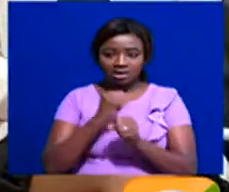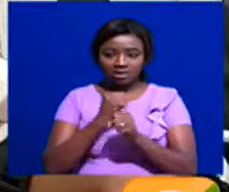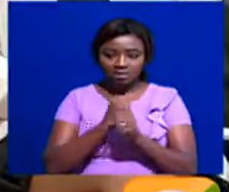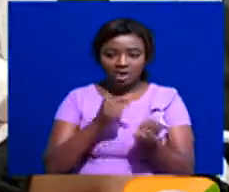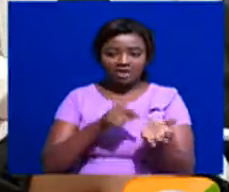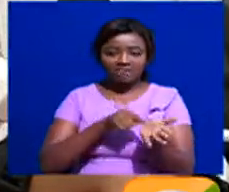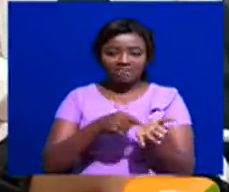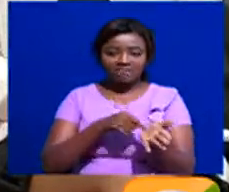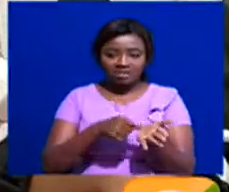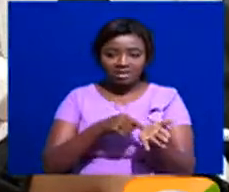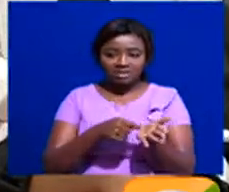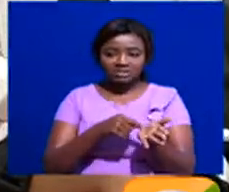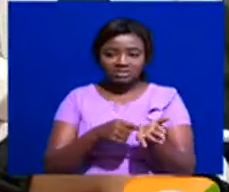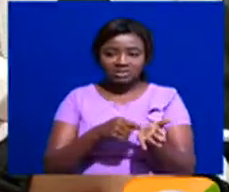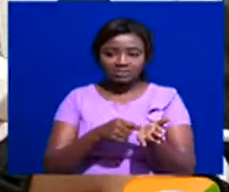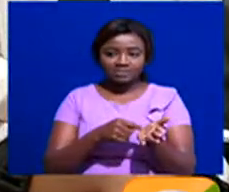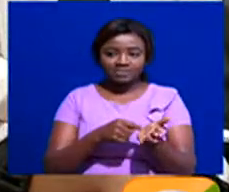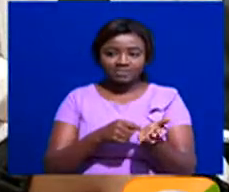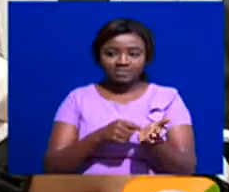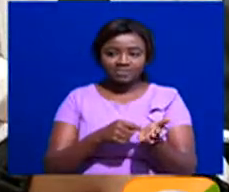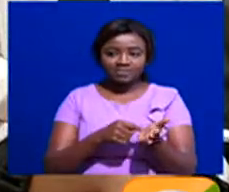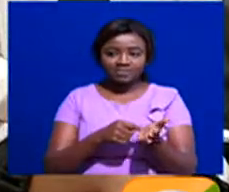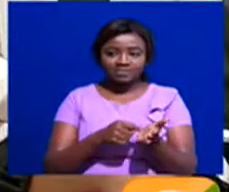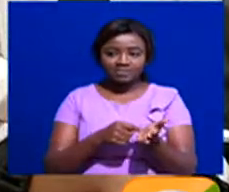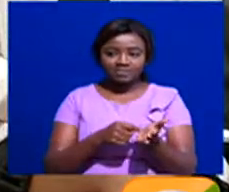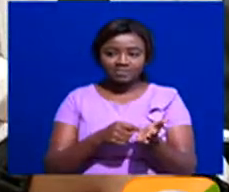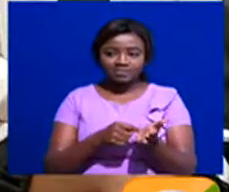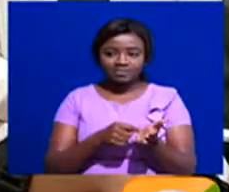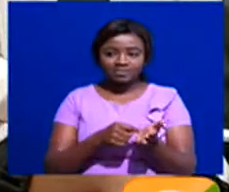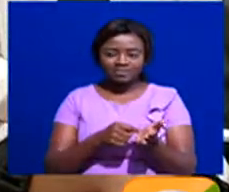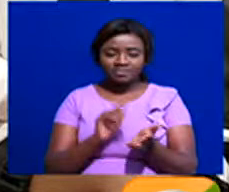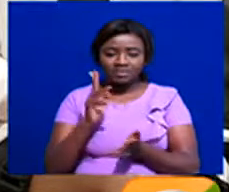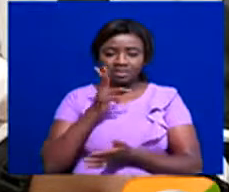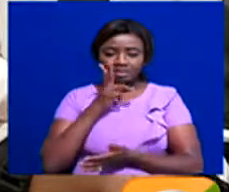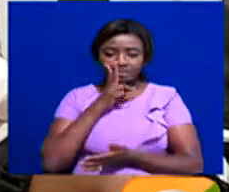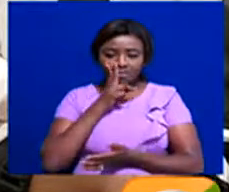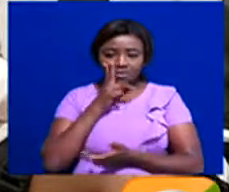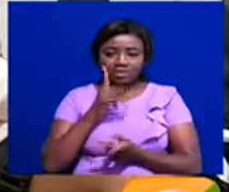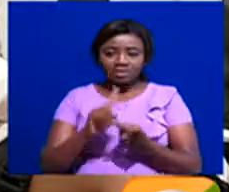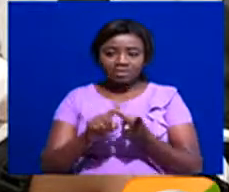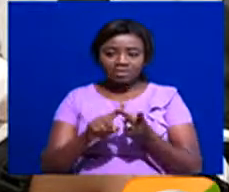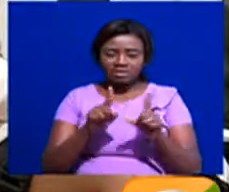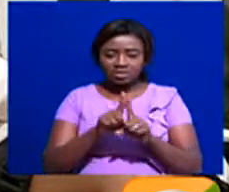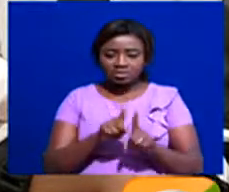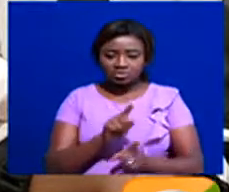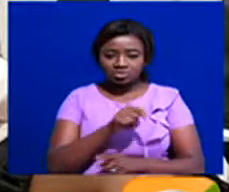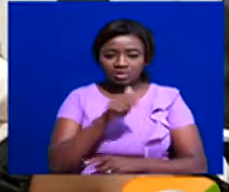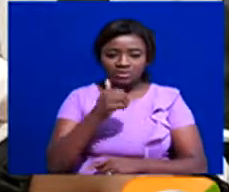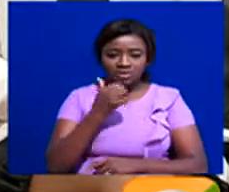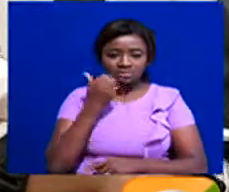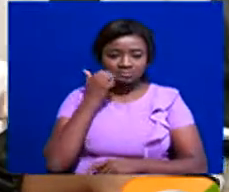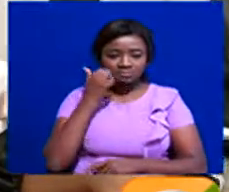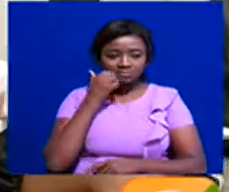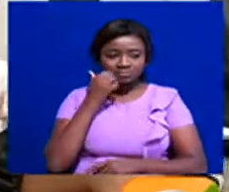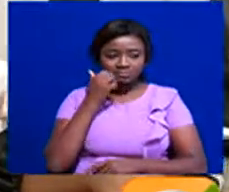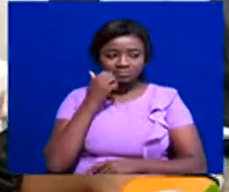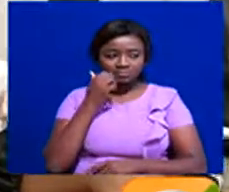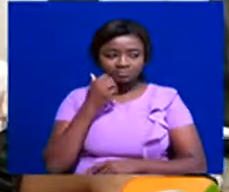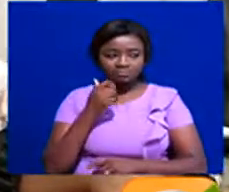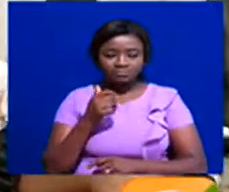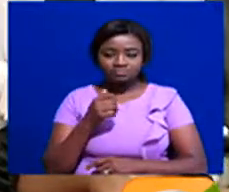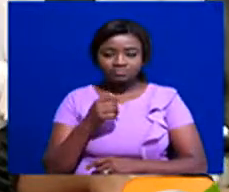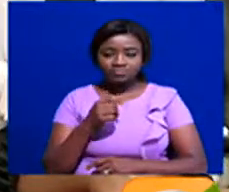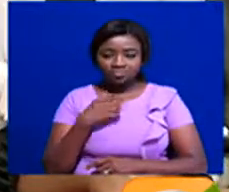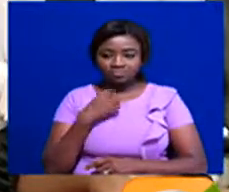and tobacco smoking and matters to do with non-communicable diseases are something that hit close to